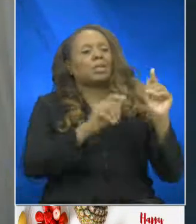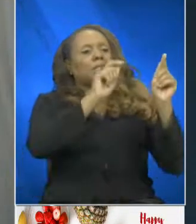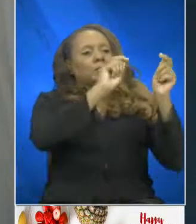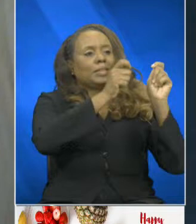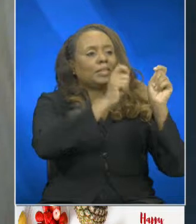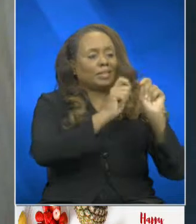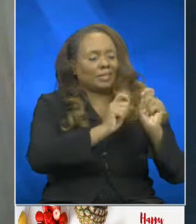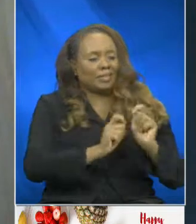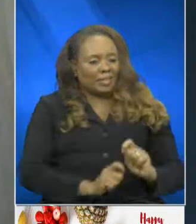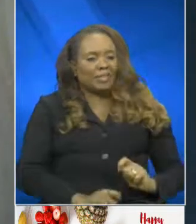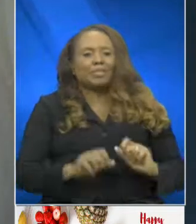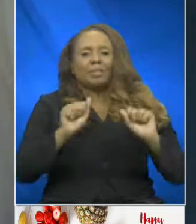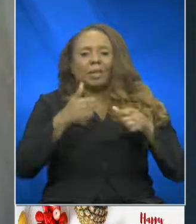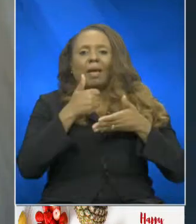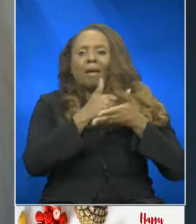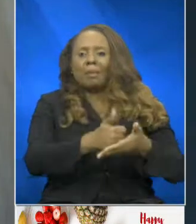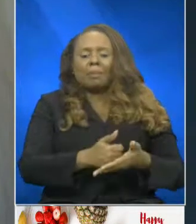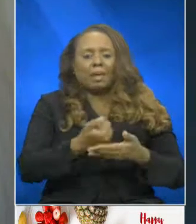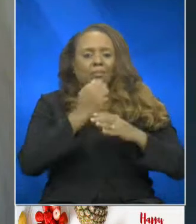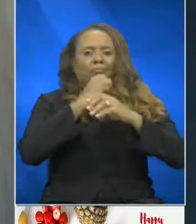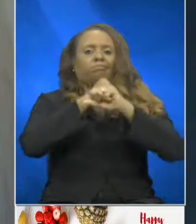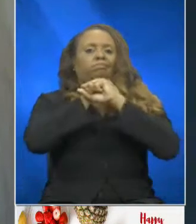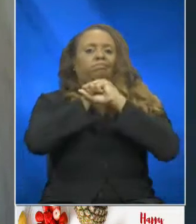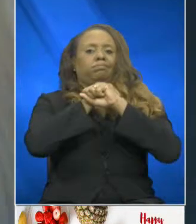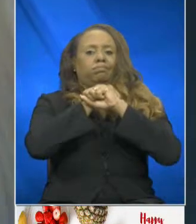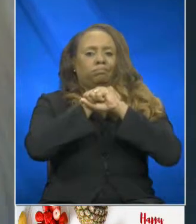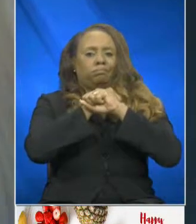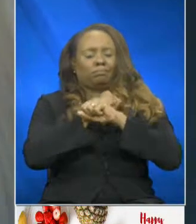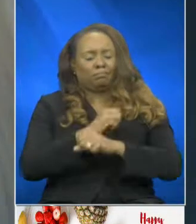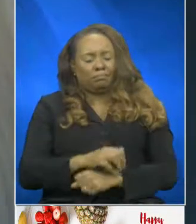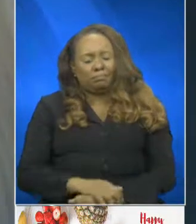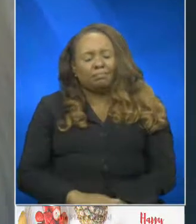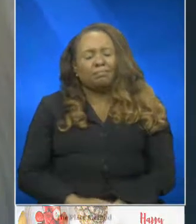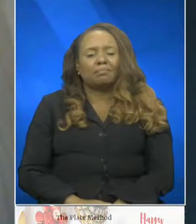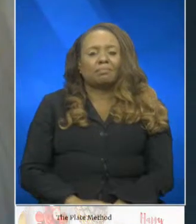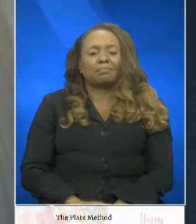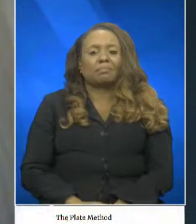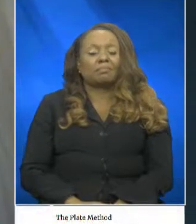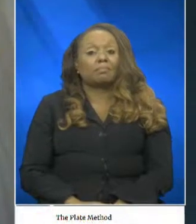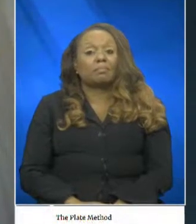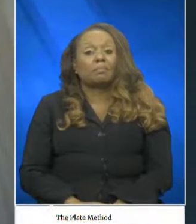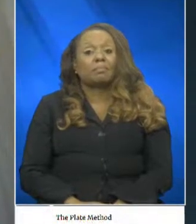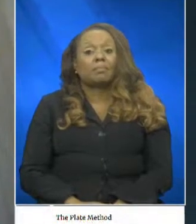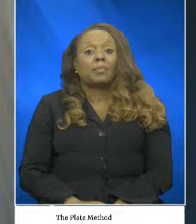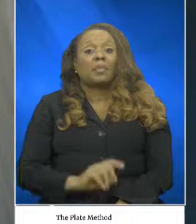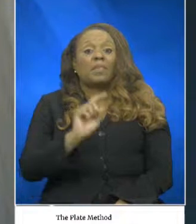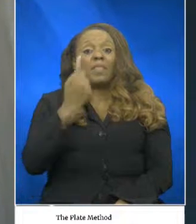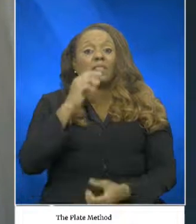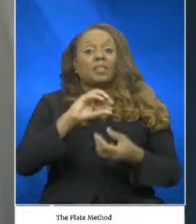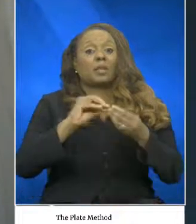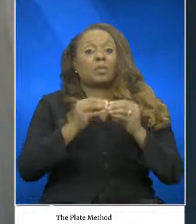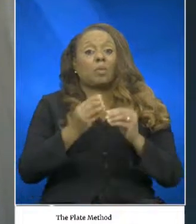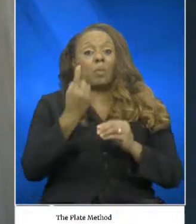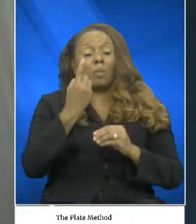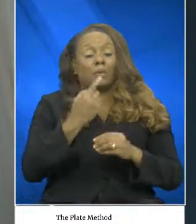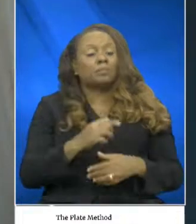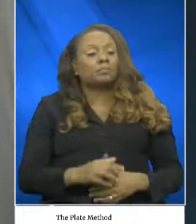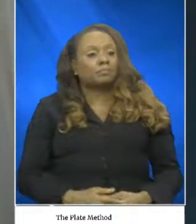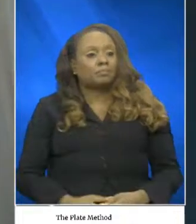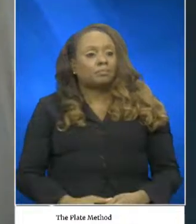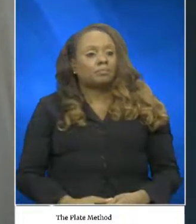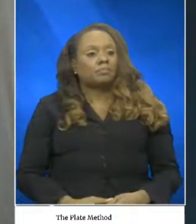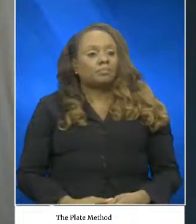are preventable once they are treated aggressively. The number one cause, which leads to